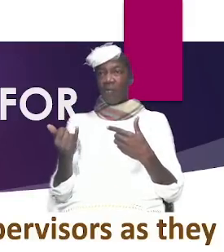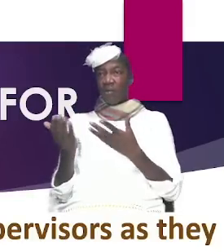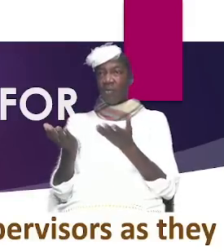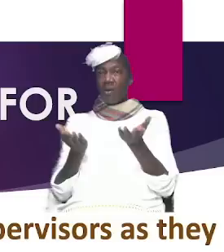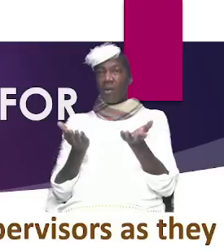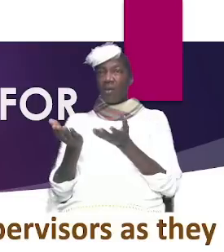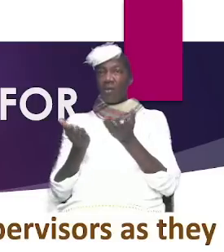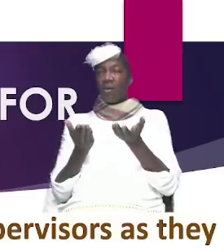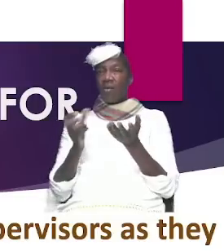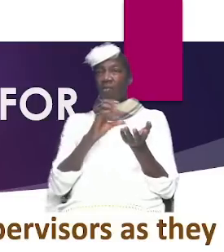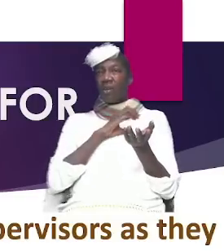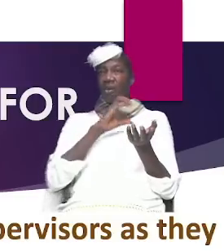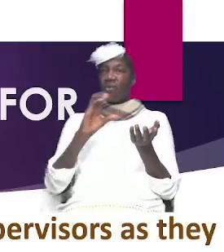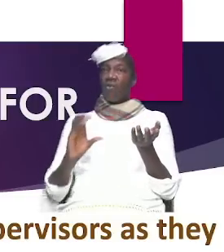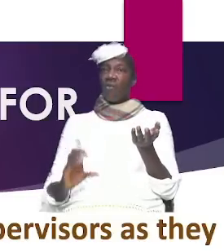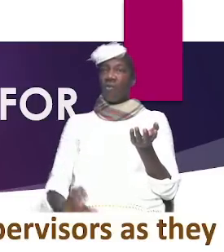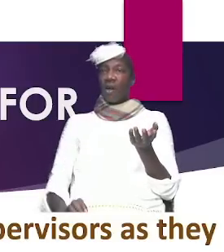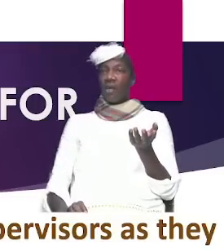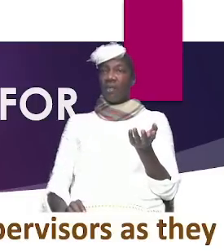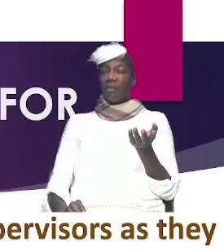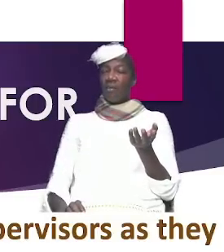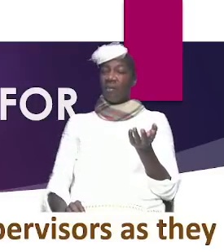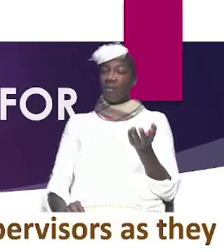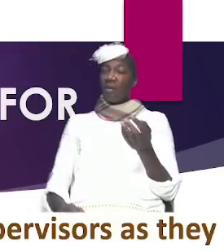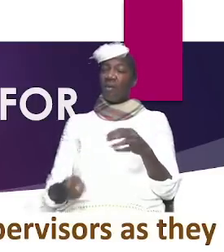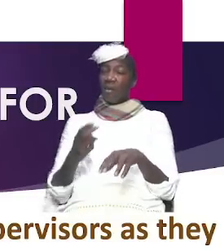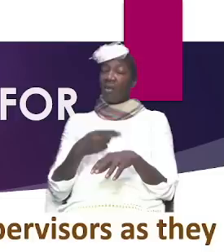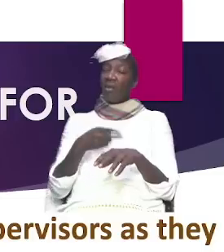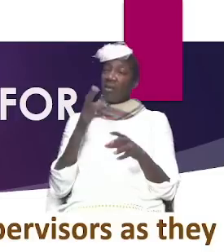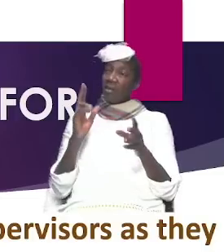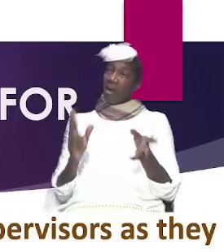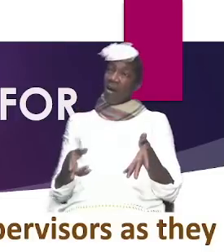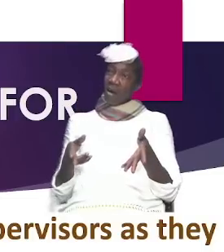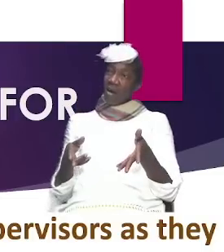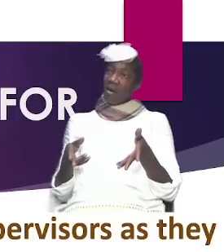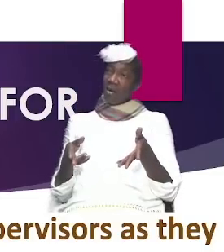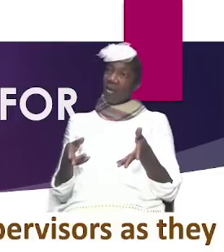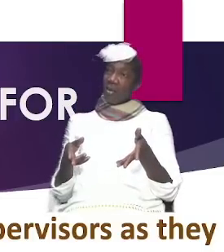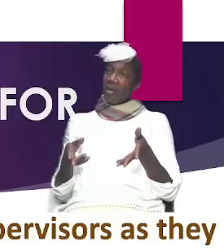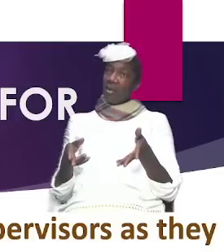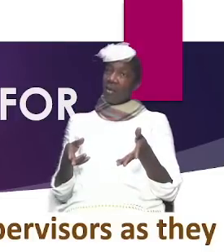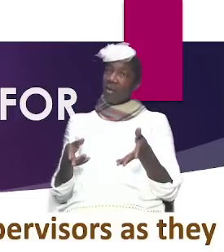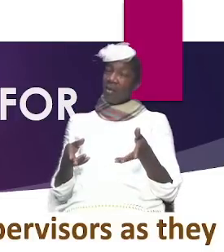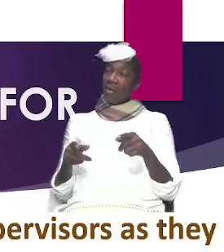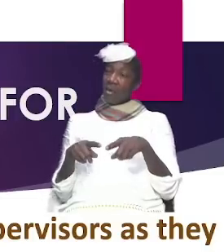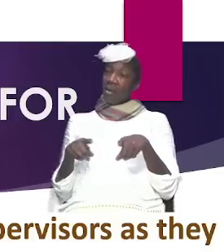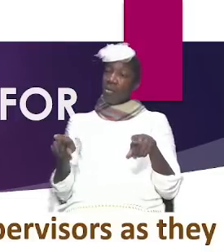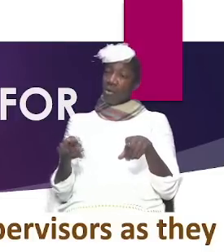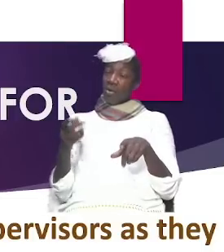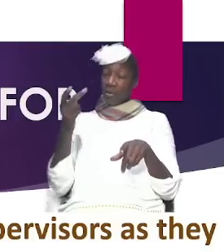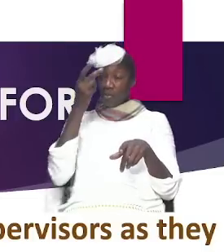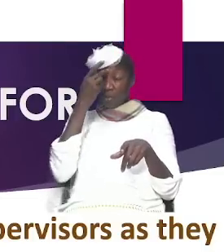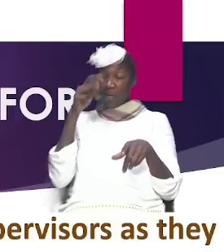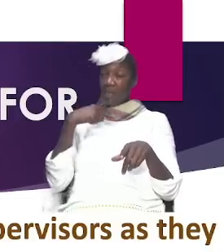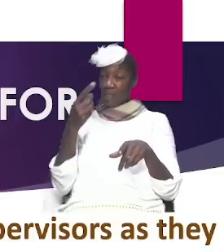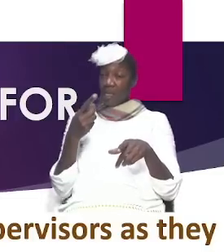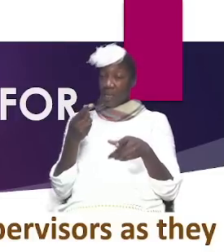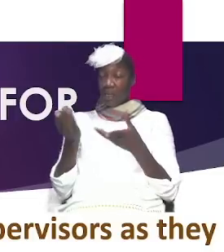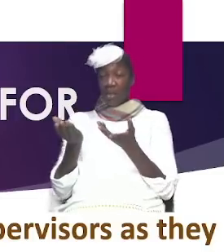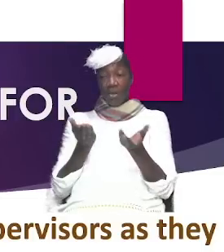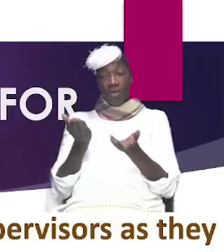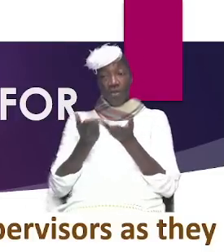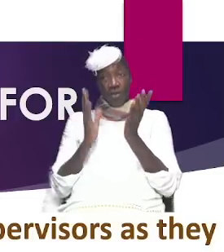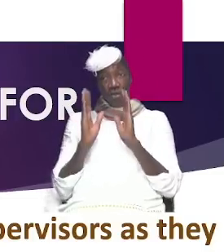serving Christ. Now that's a hard pill to swallow, but that's what Paul said. He said, servants,